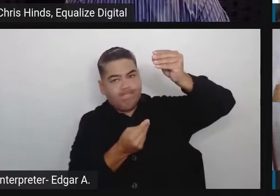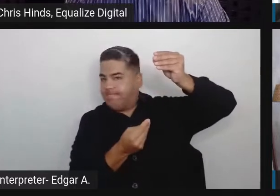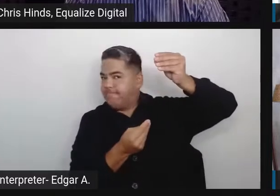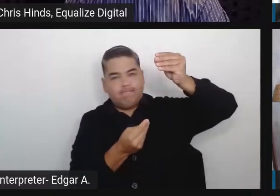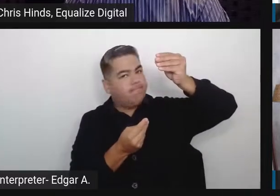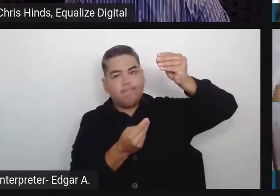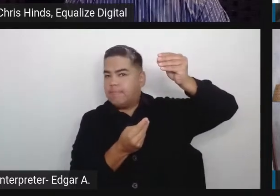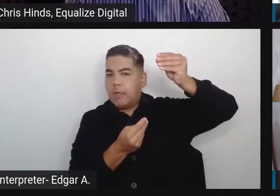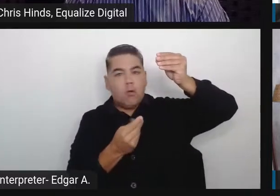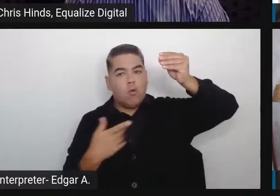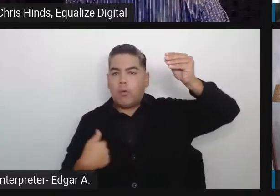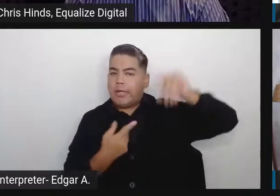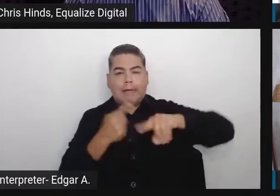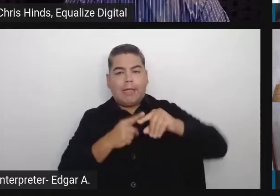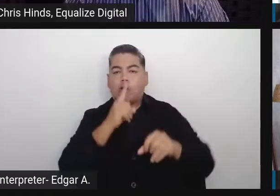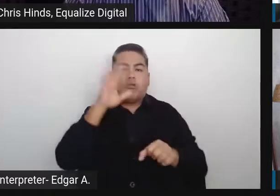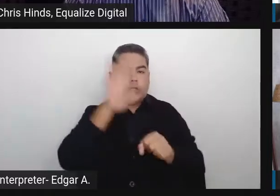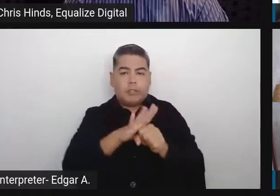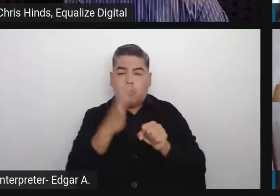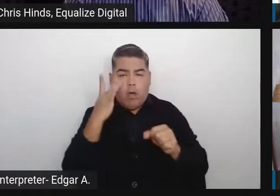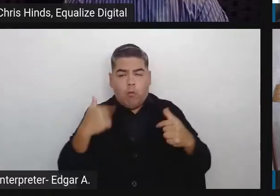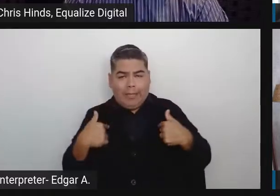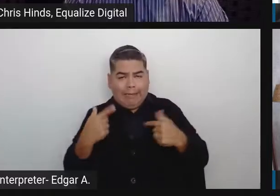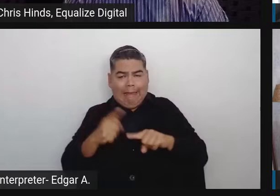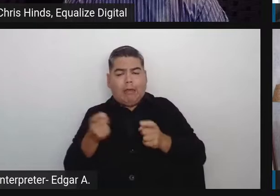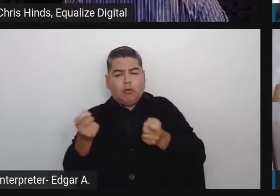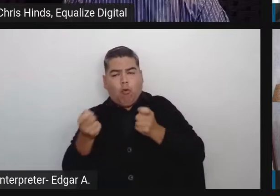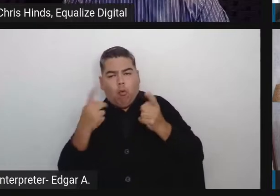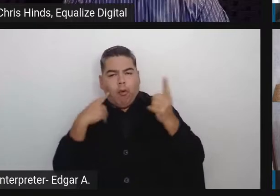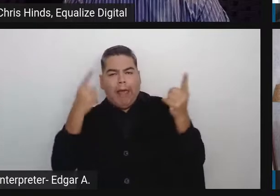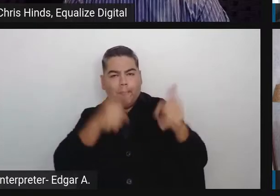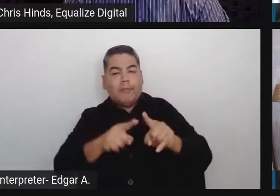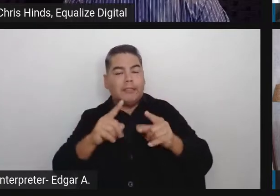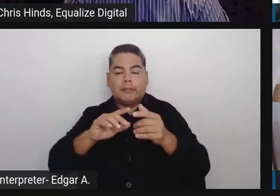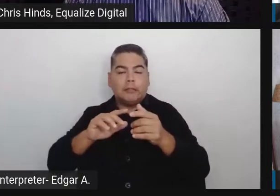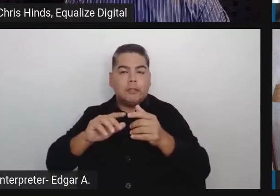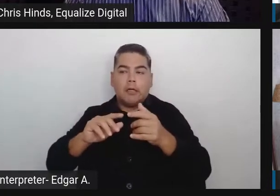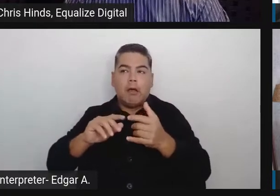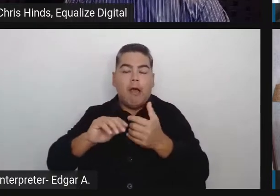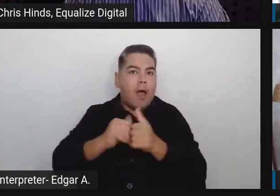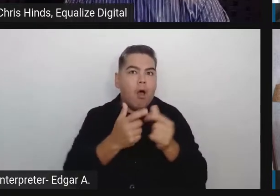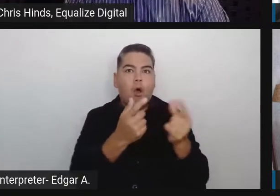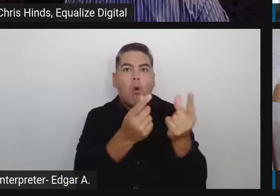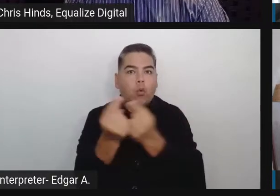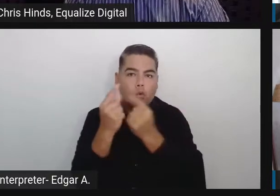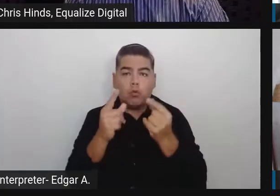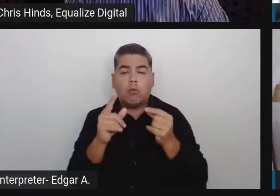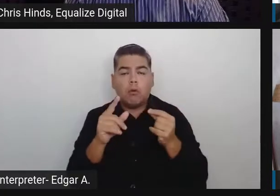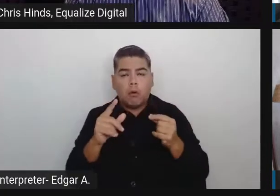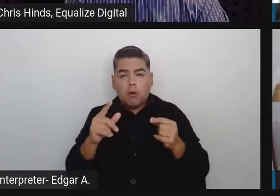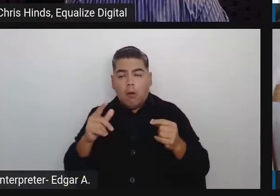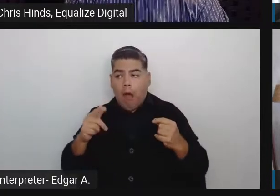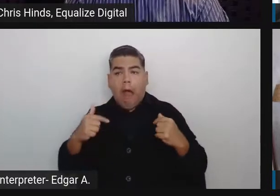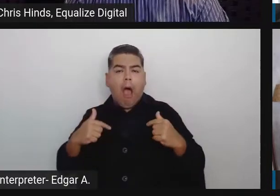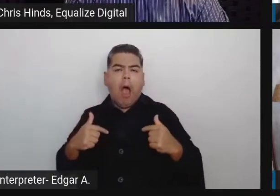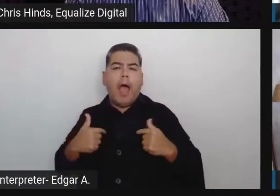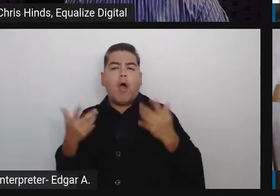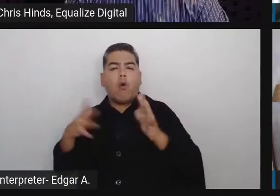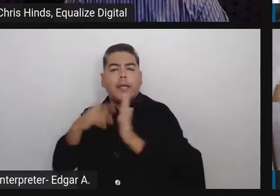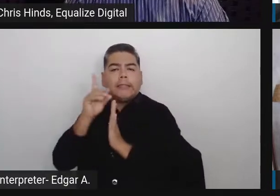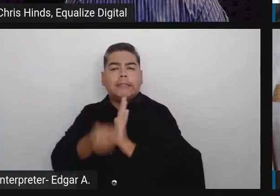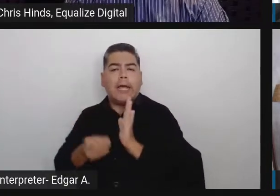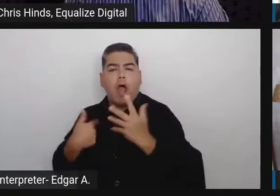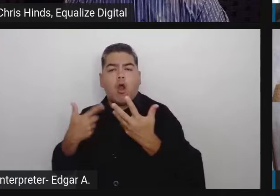accessibility guarantee because we can't control those things, right? So only guarantee what you can control and make sure that you have